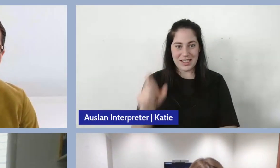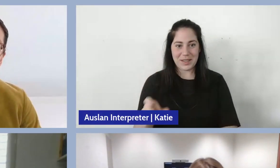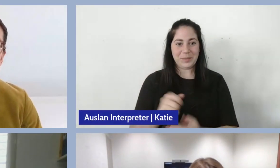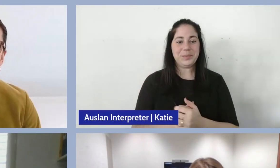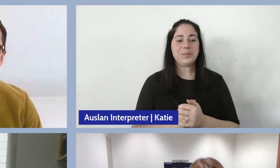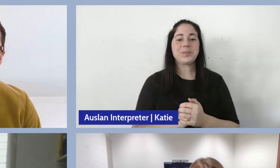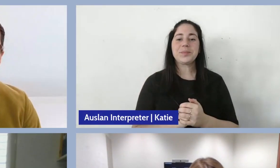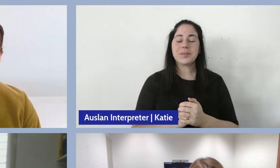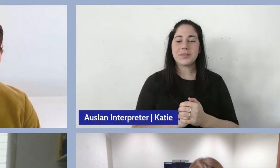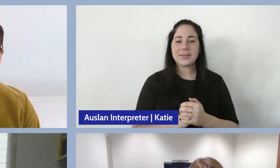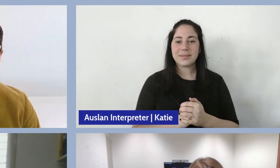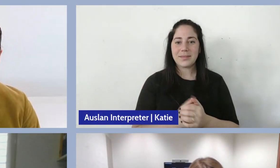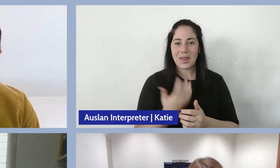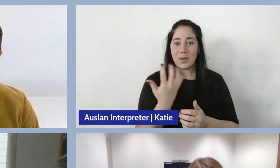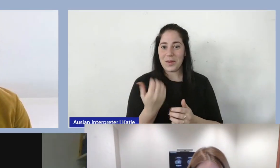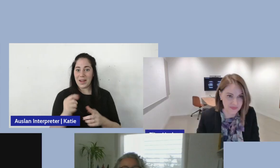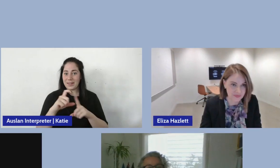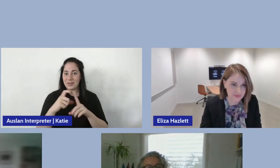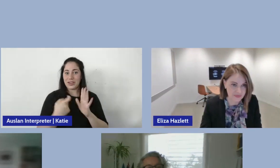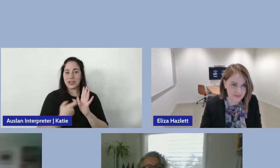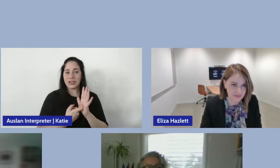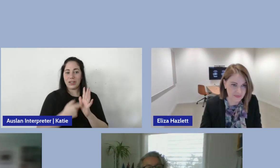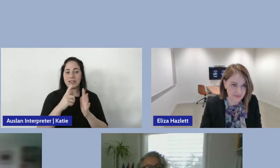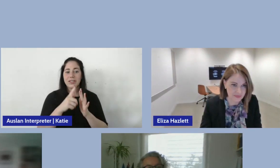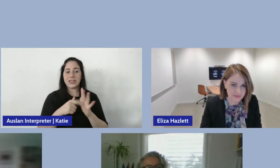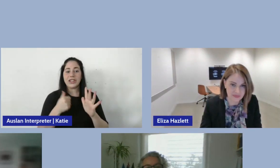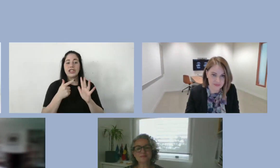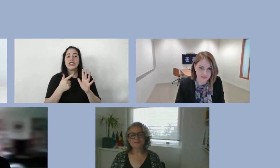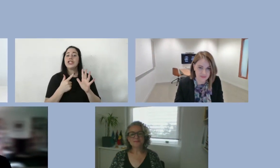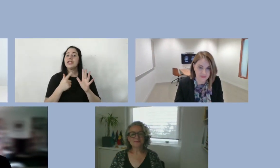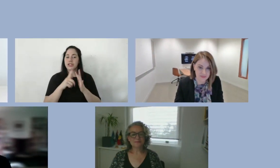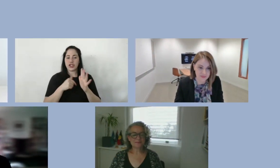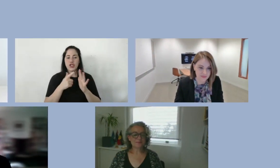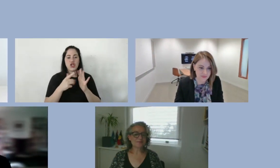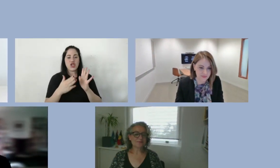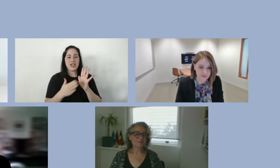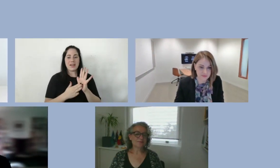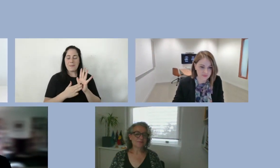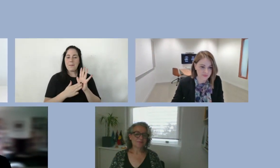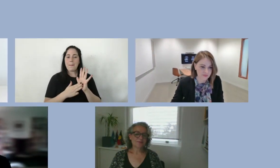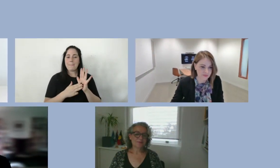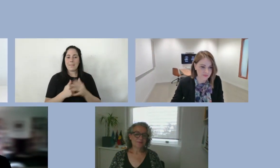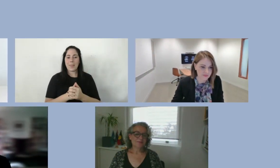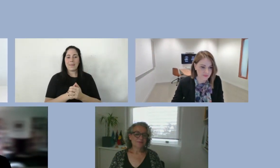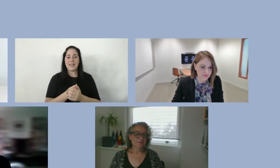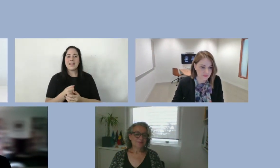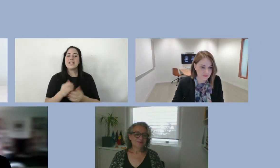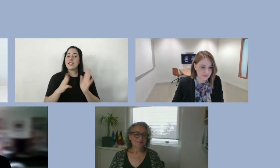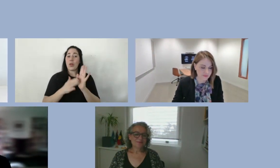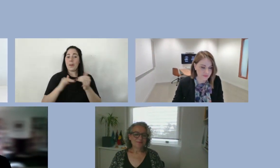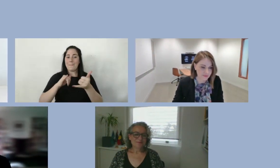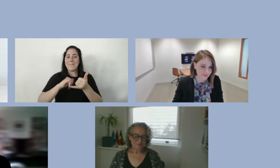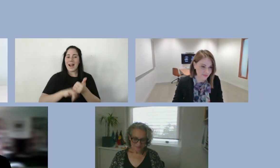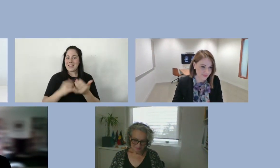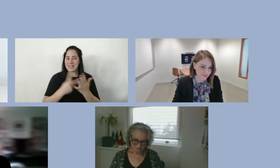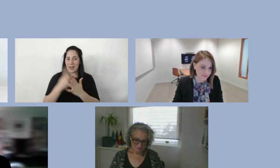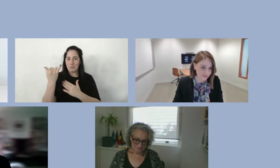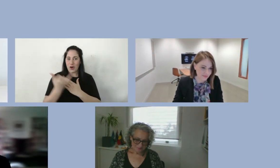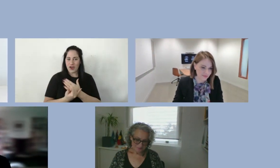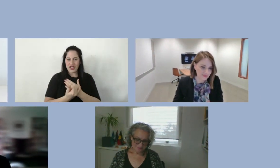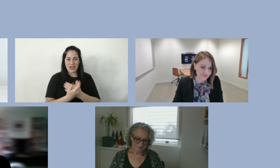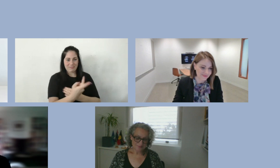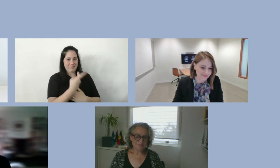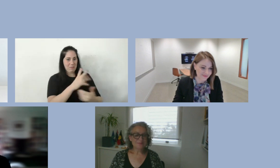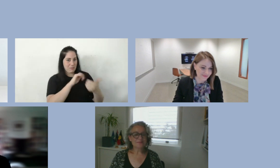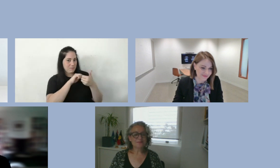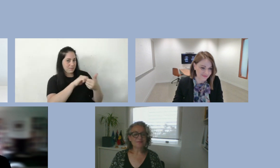have Dr. Jim Hartvack, Chief Investigator on the Mindset Project. I've had the pleasure of working with Jim for several years